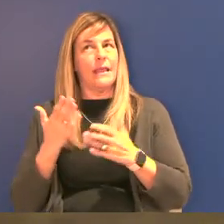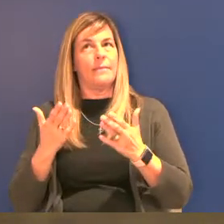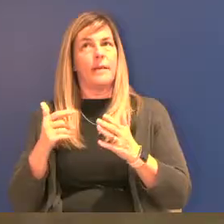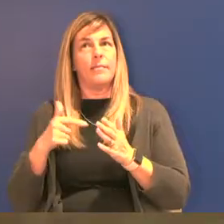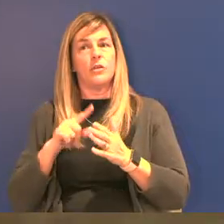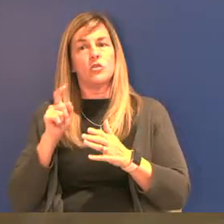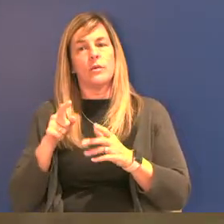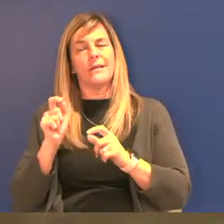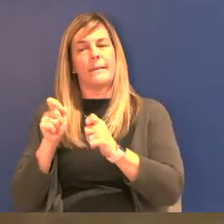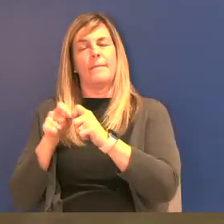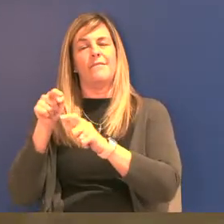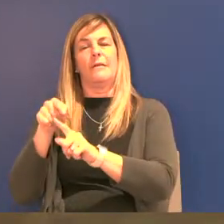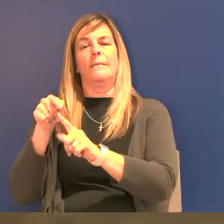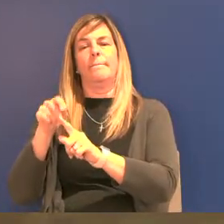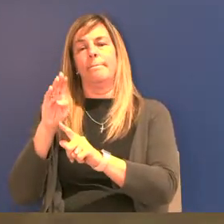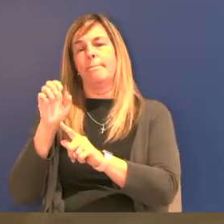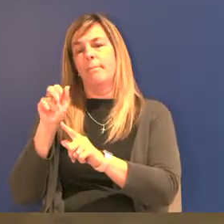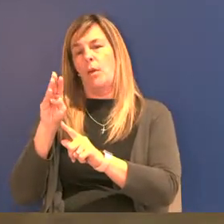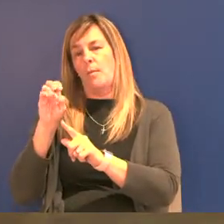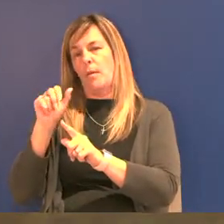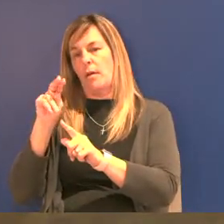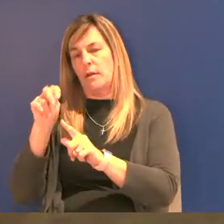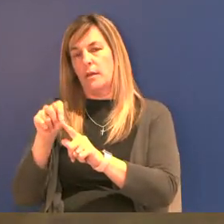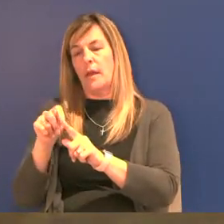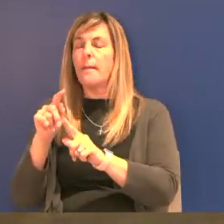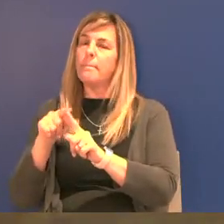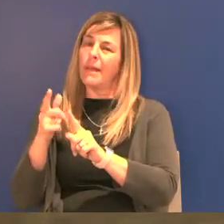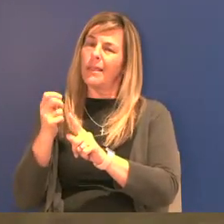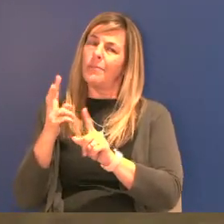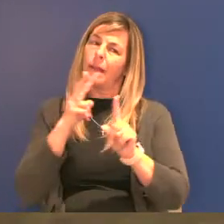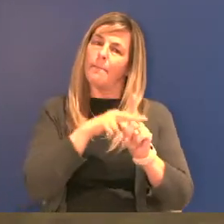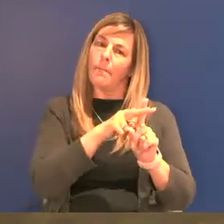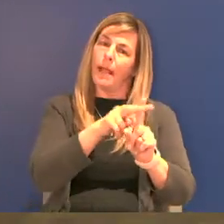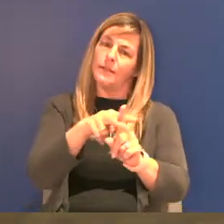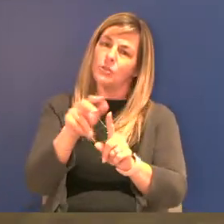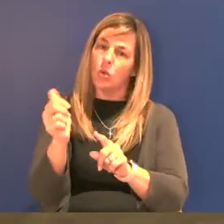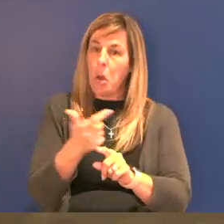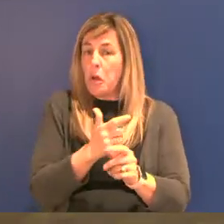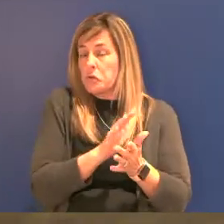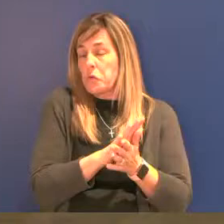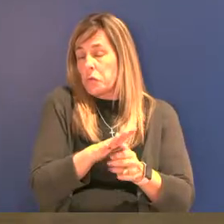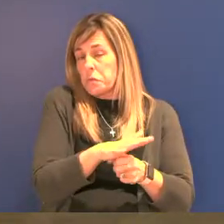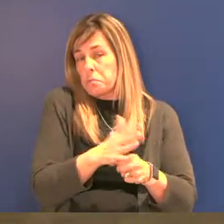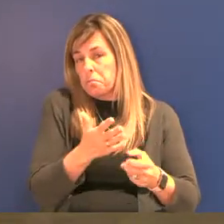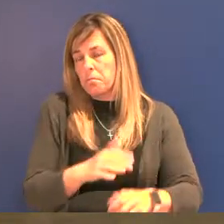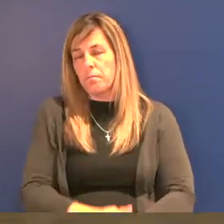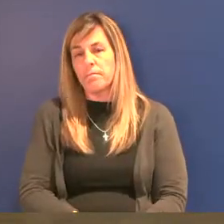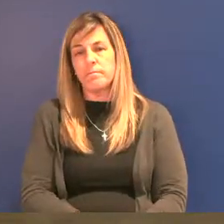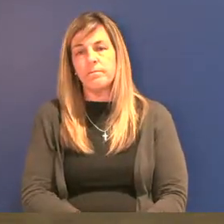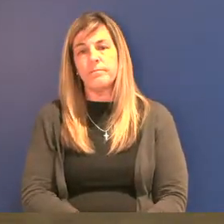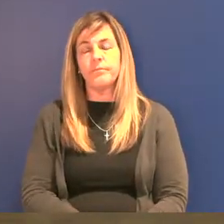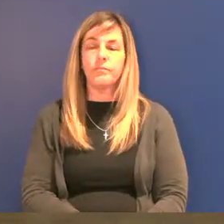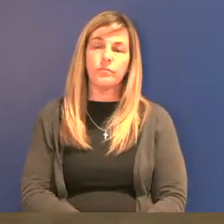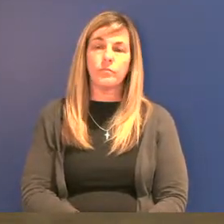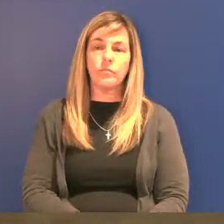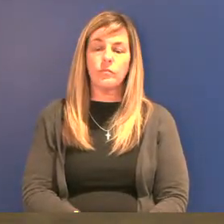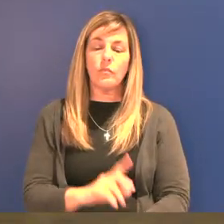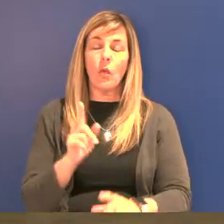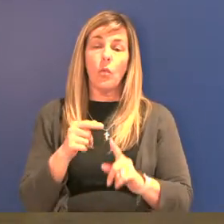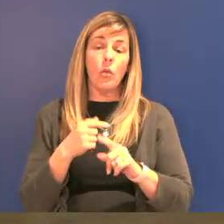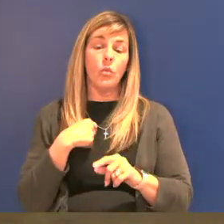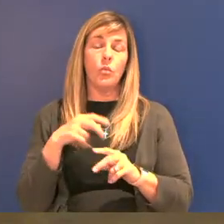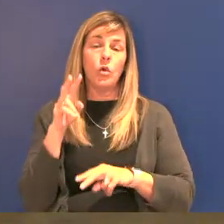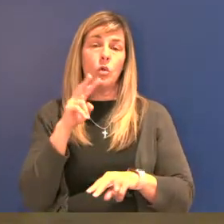for Beaumont, but it kind of applies to all the schools in our district. So when we're looking